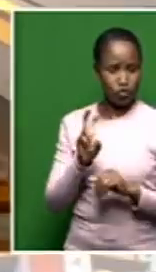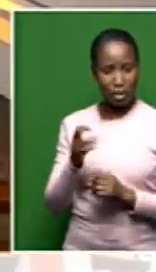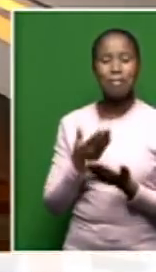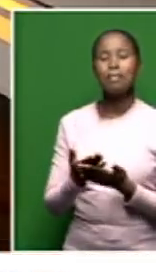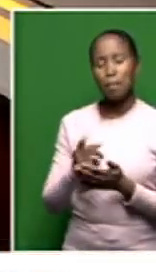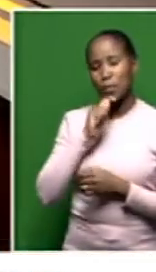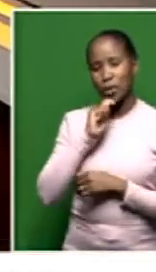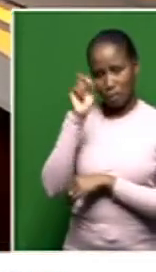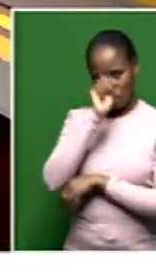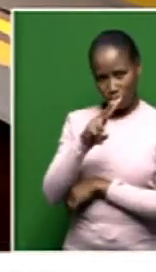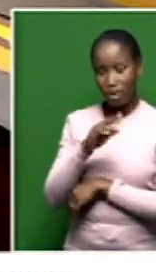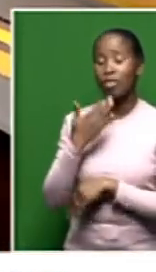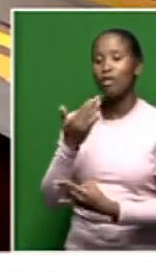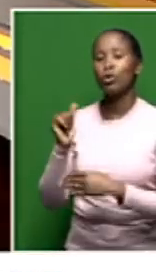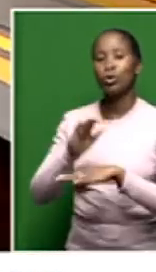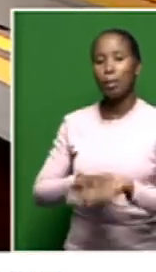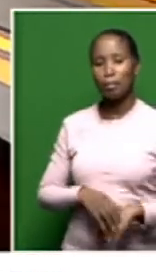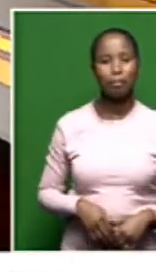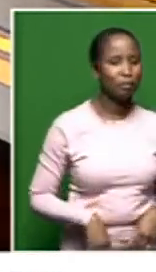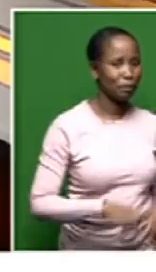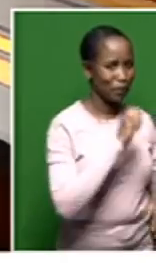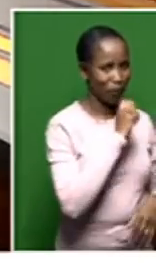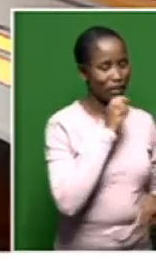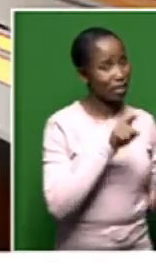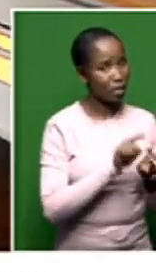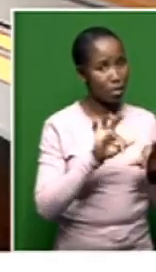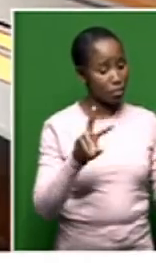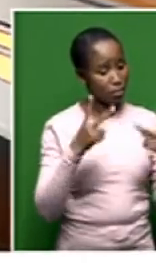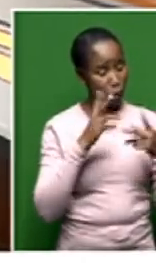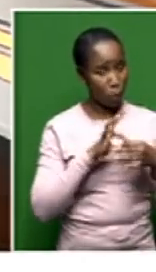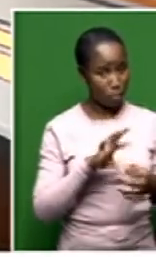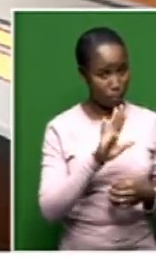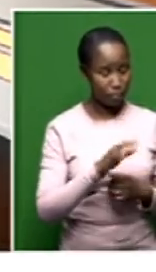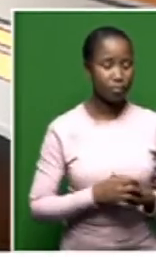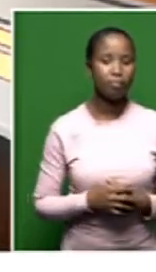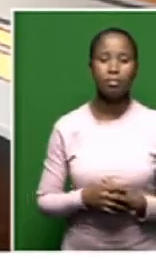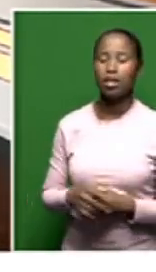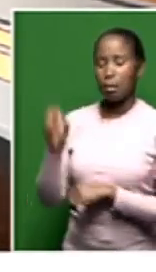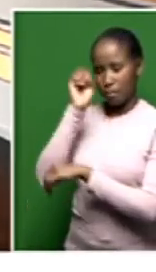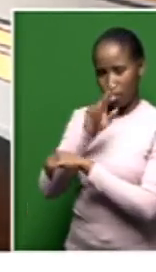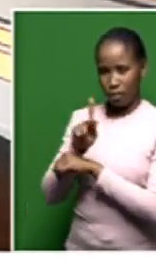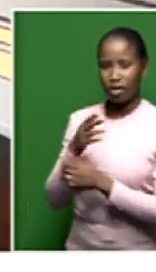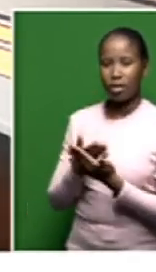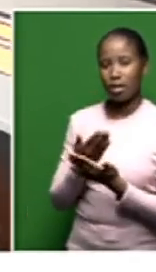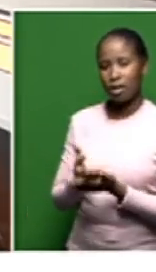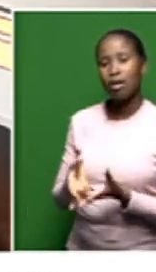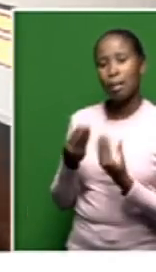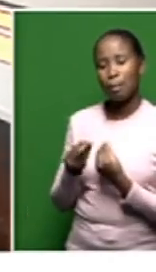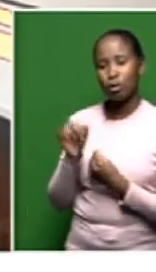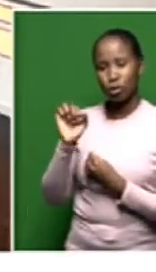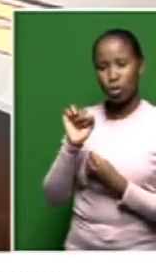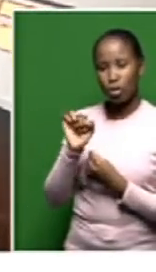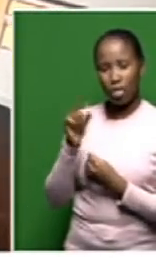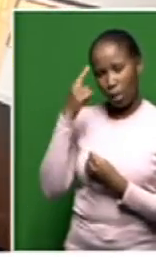for your time. Good morning, and good morning to your viewers. Prof, let me just get your initial reaction to the